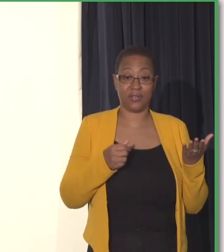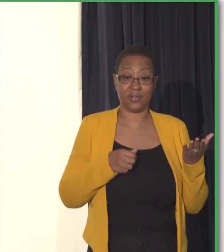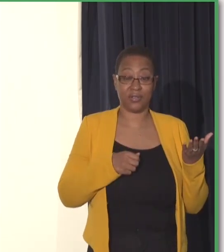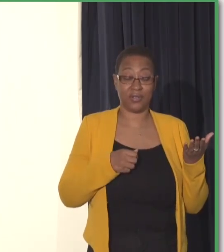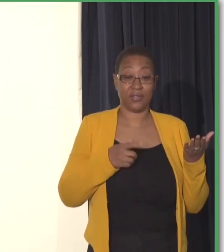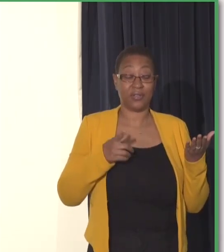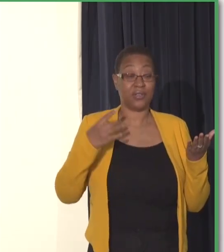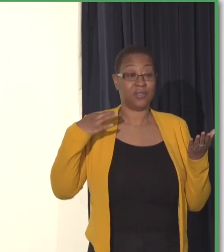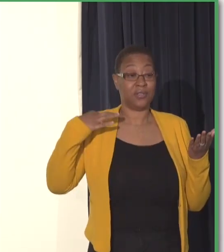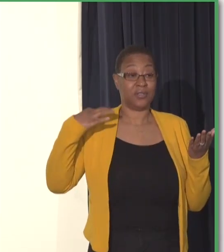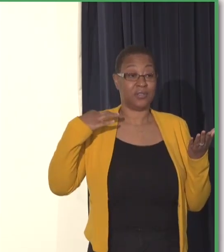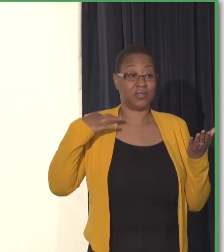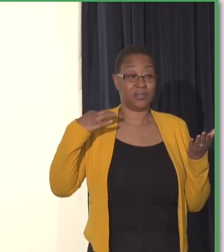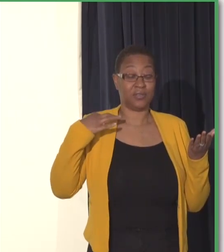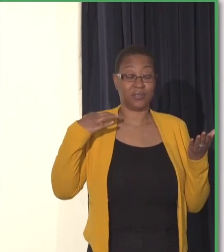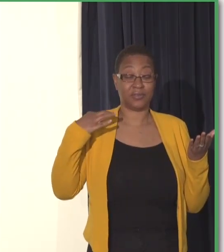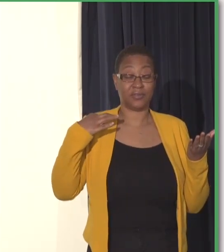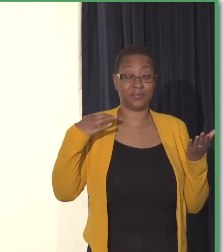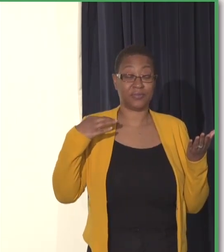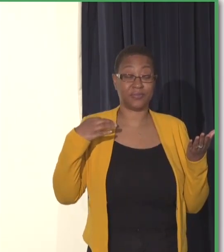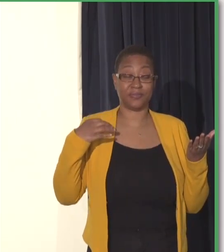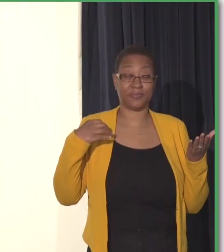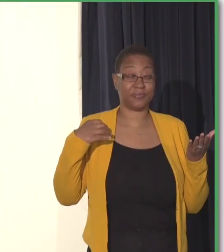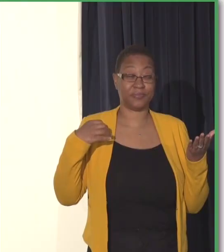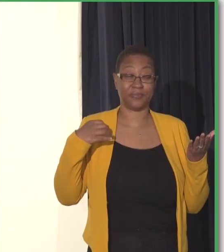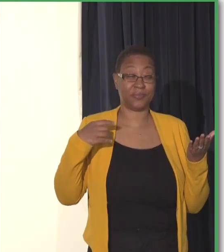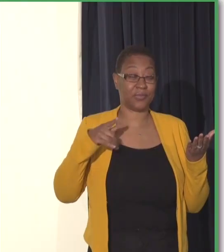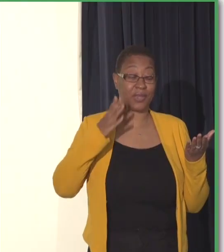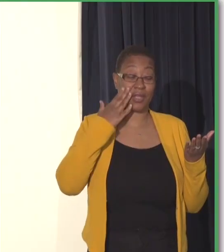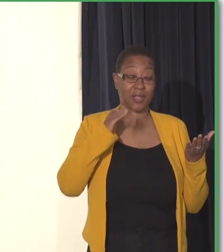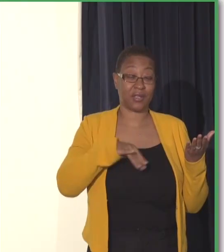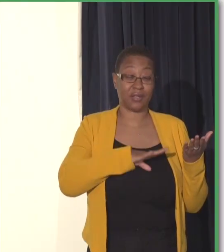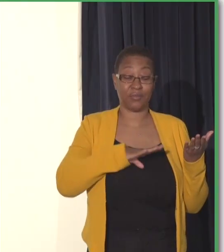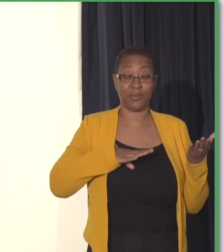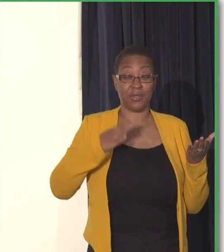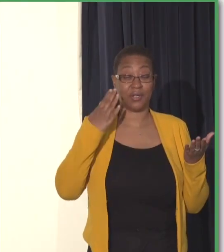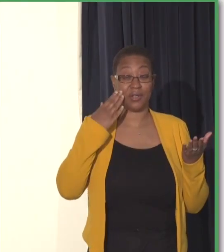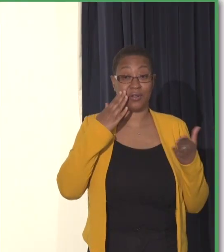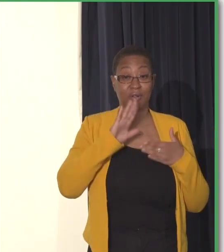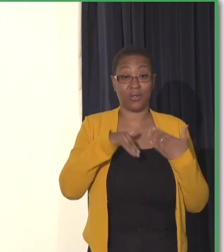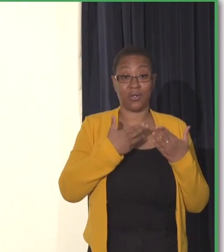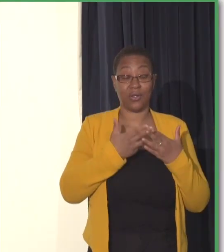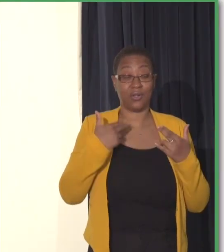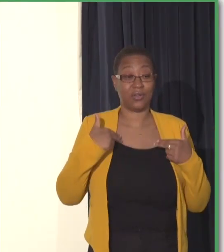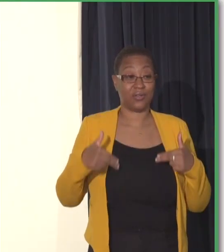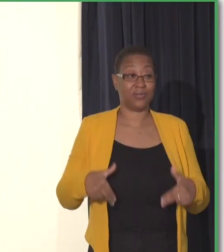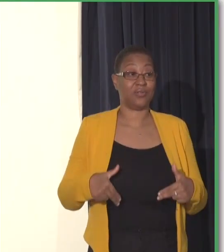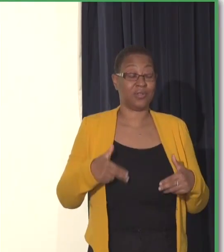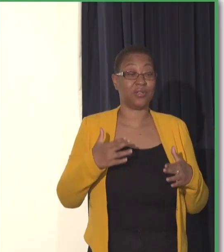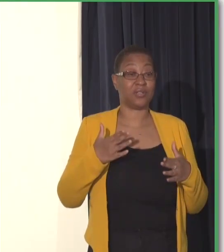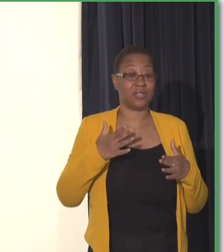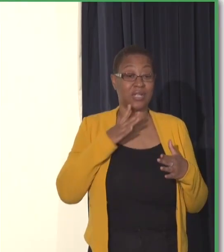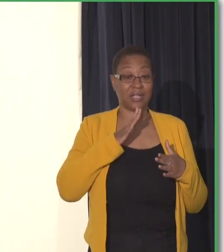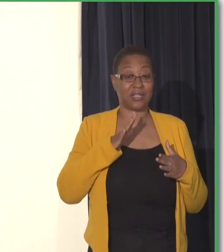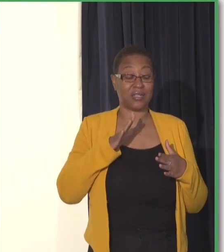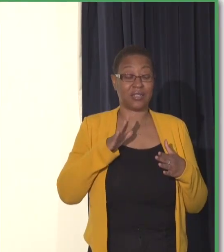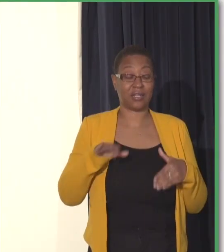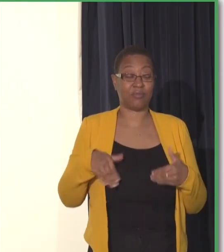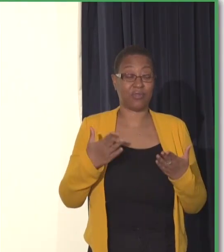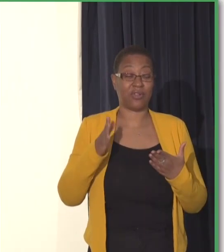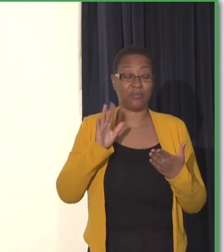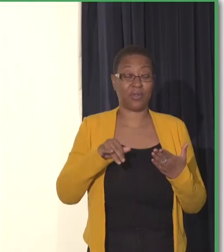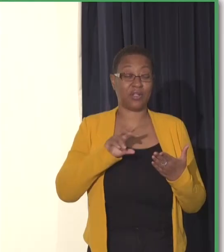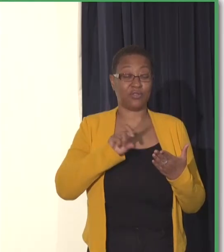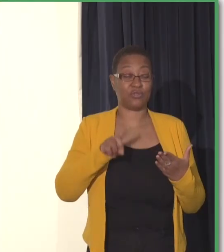volunteering. But just know, this board knows that all the uniforms that they have is provided to them by the Detroit